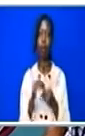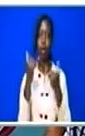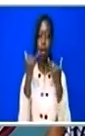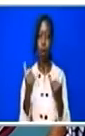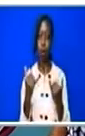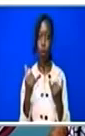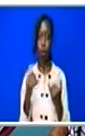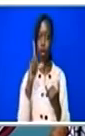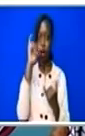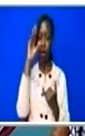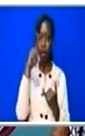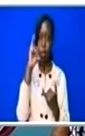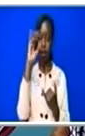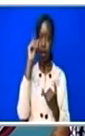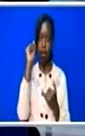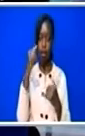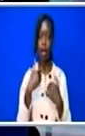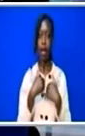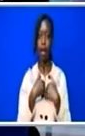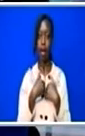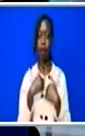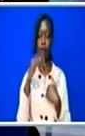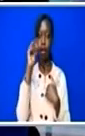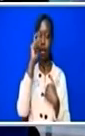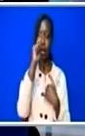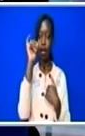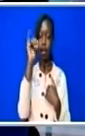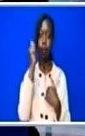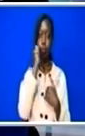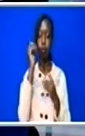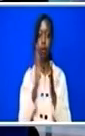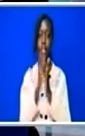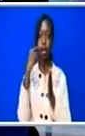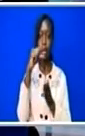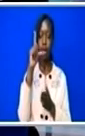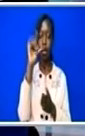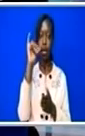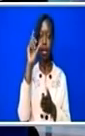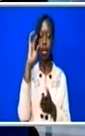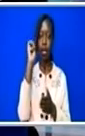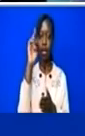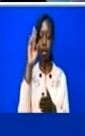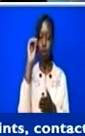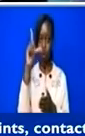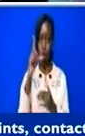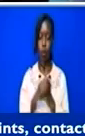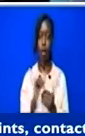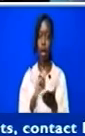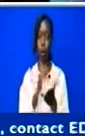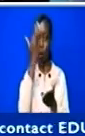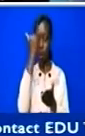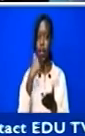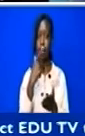up of fatty acids and glycerol. You get? And that is why we say that the